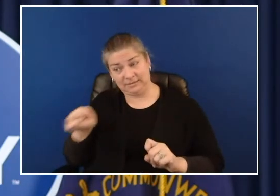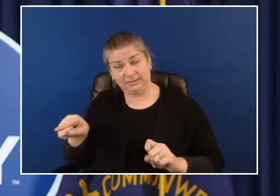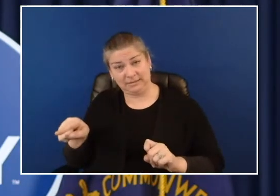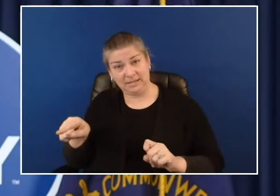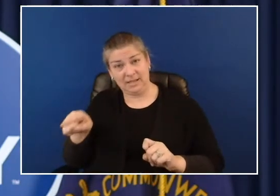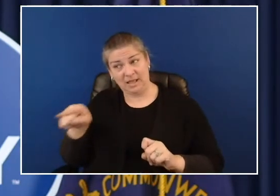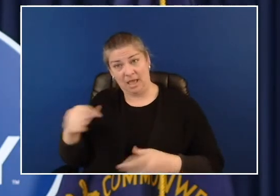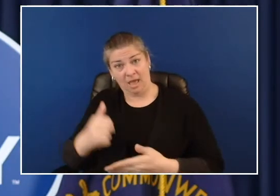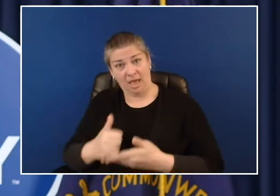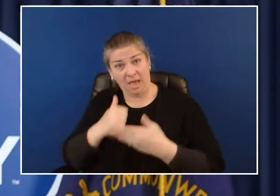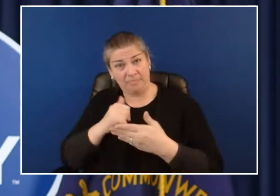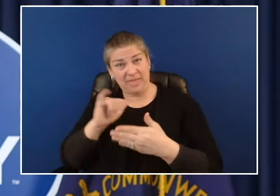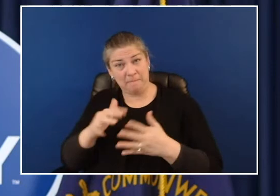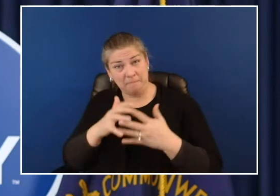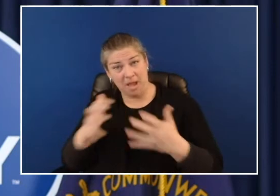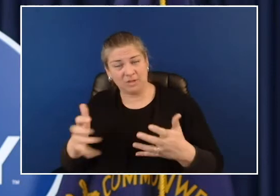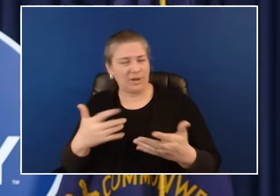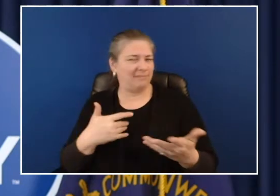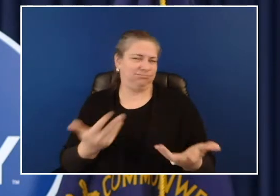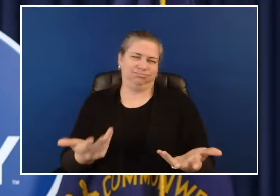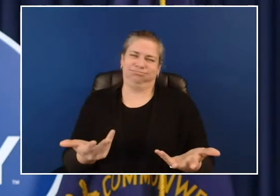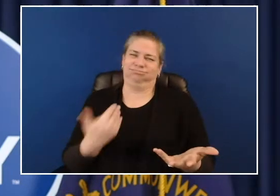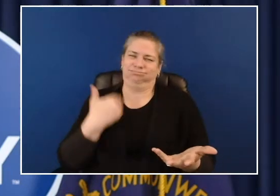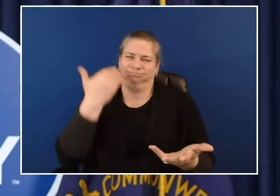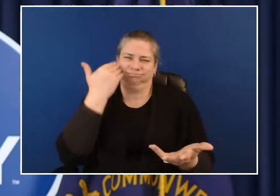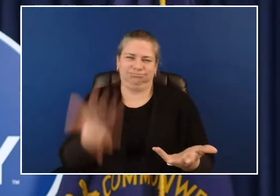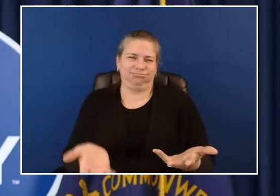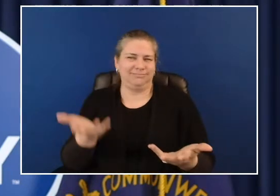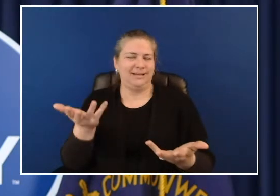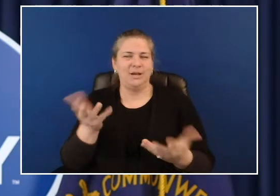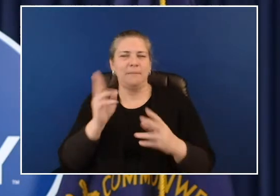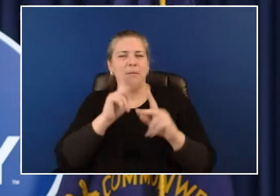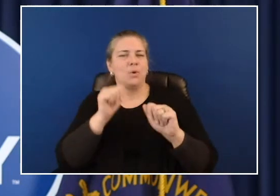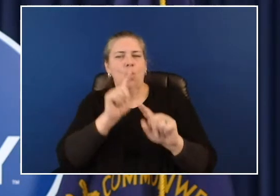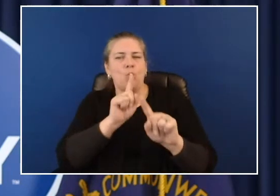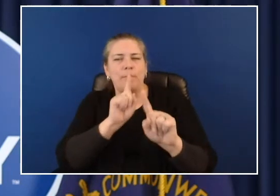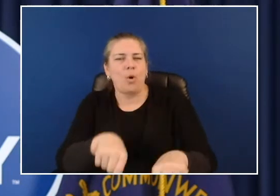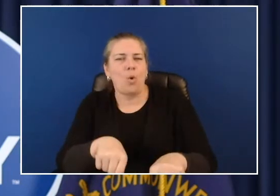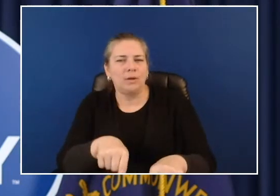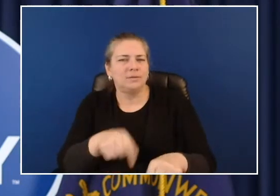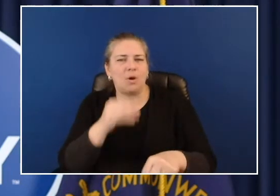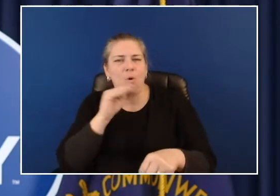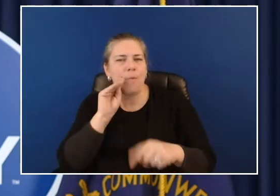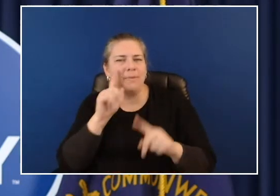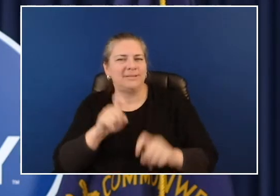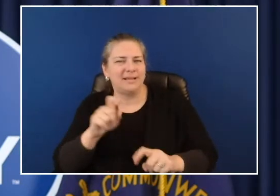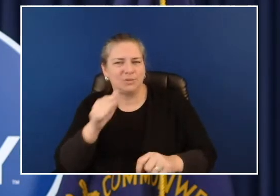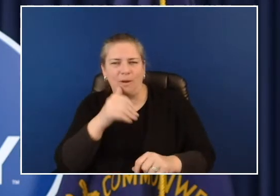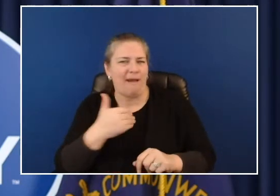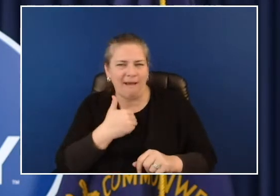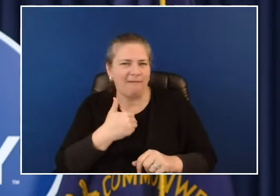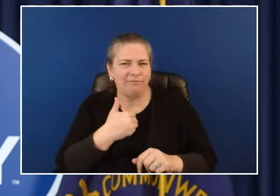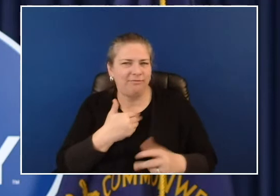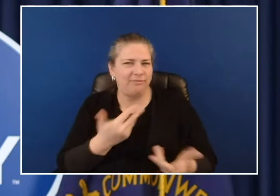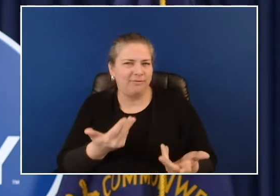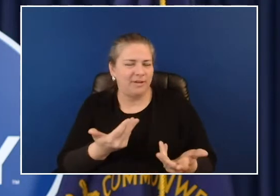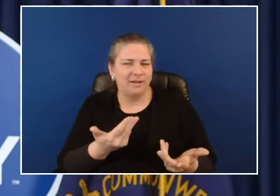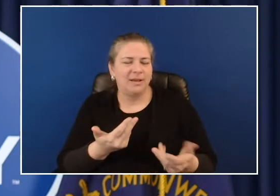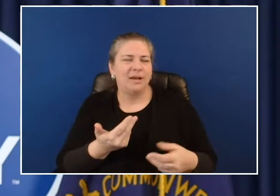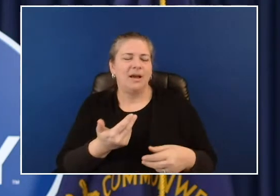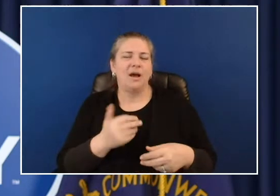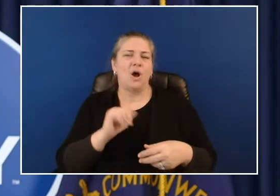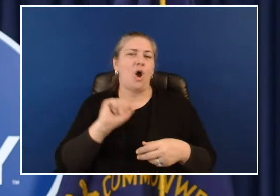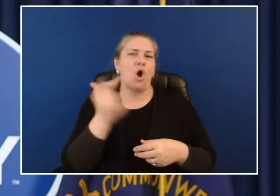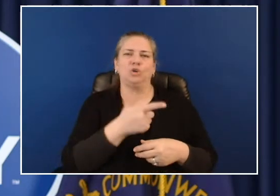not reporting them. It could have some impact on number of cases, but not on the positivity rate, as those are all just